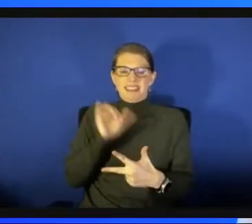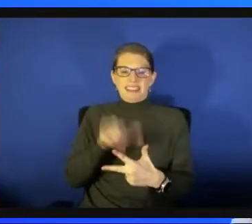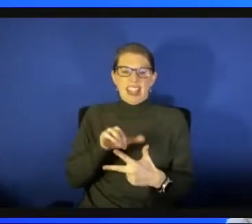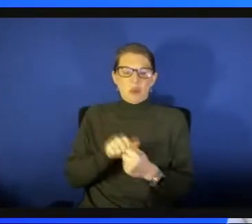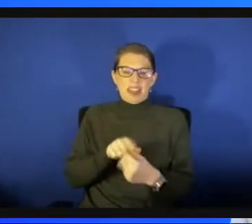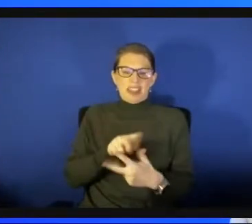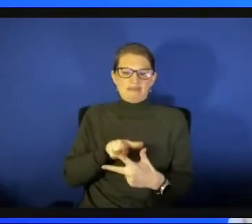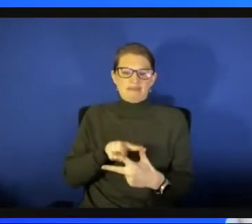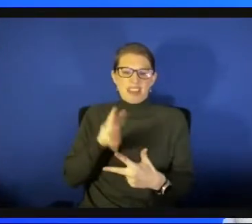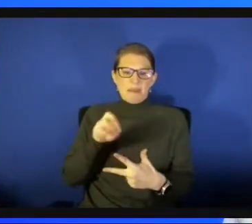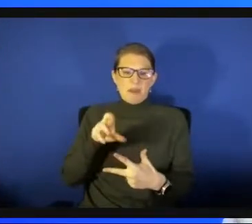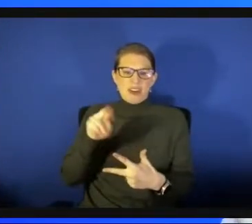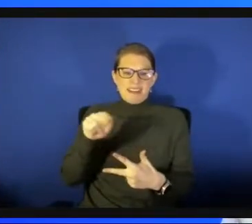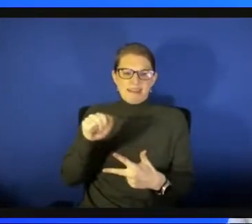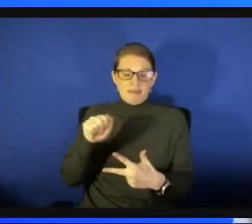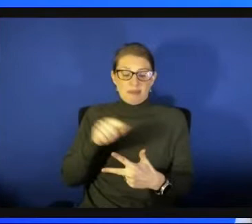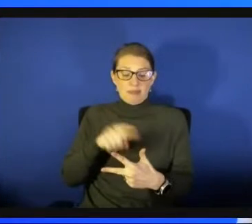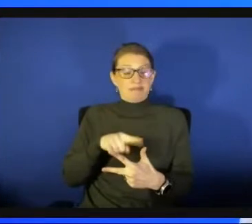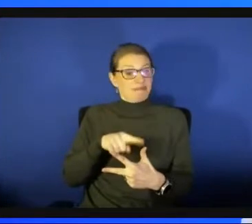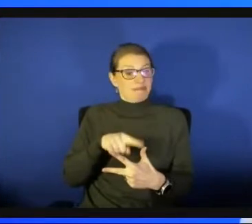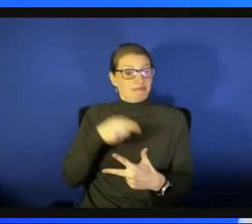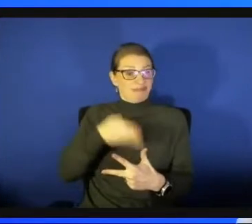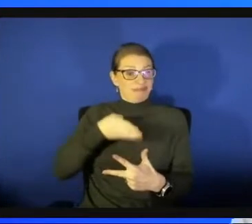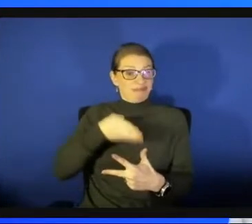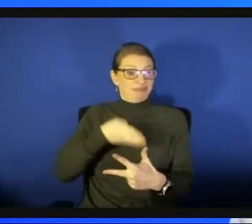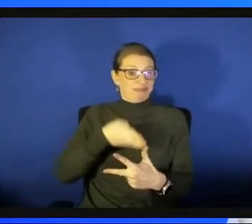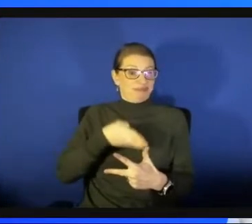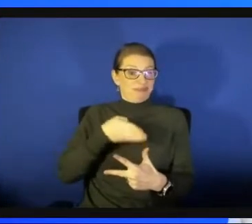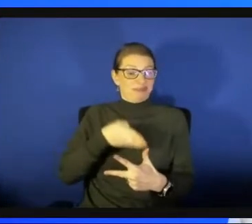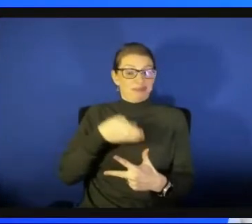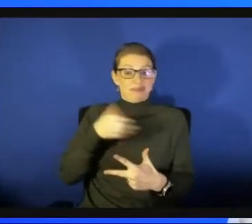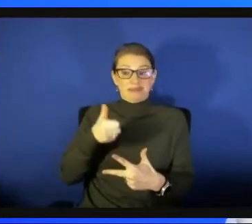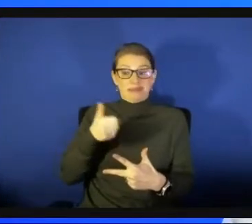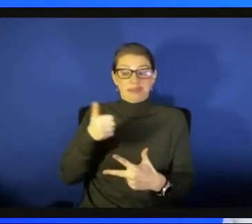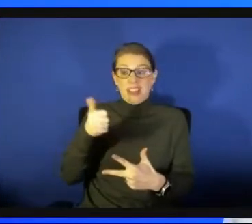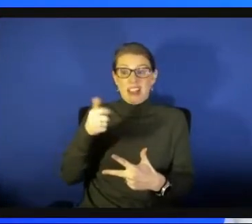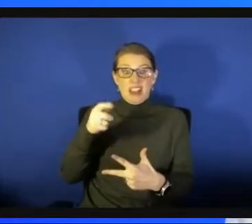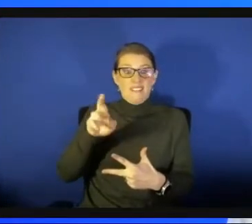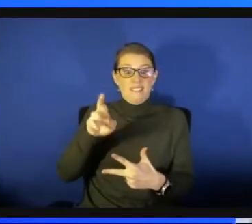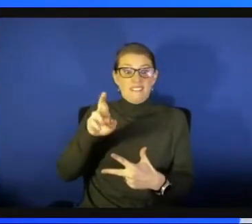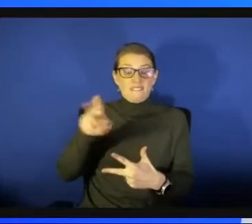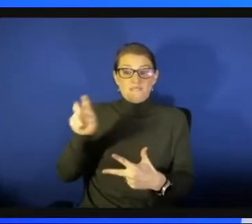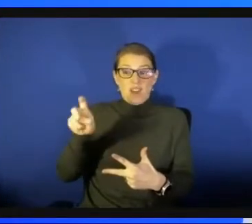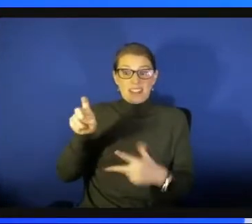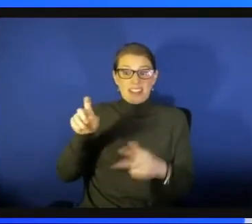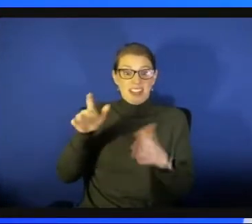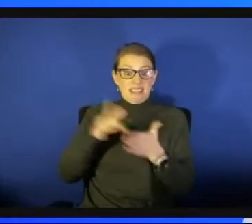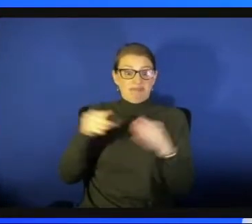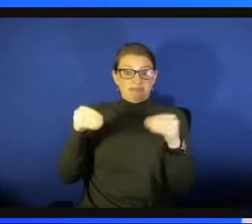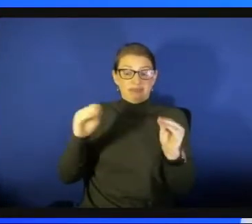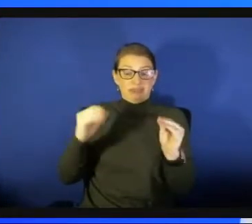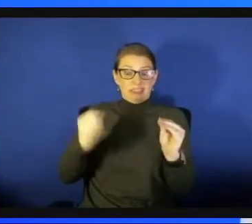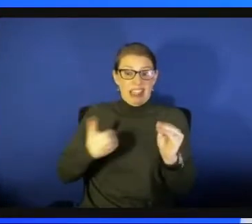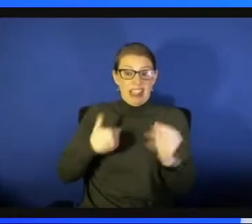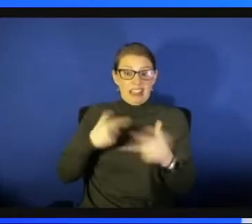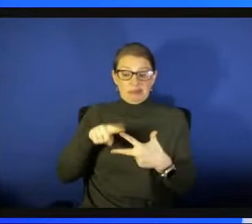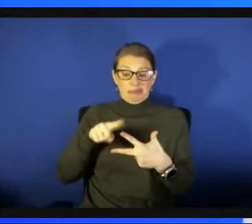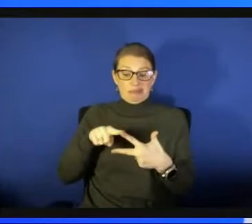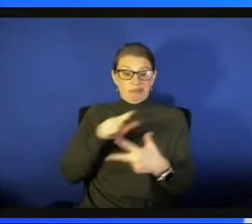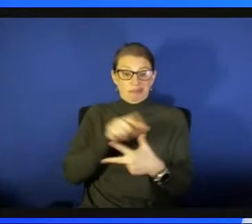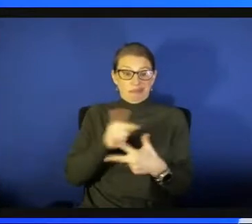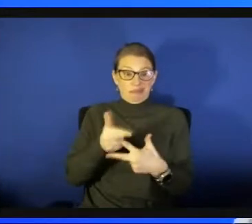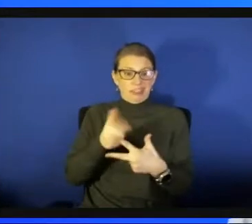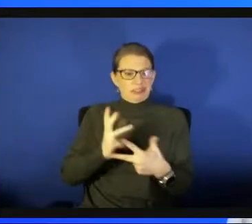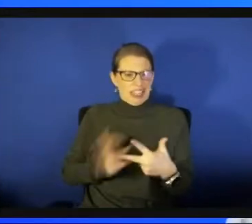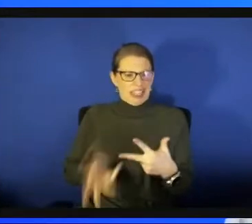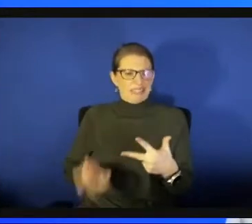have had Pfizer before and all that the pharmacy has is Moderna, it's okay to mix and match that way. And we heard Dr. Stites talk about yesterday